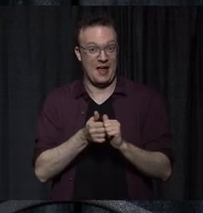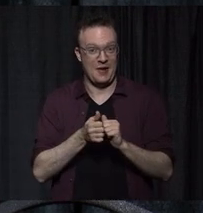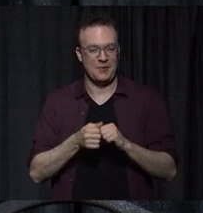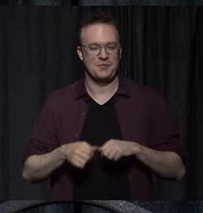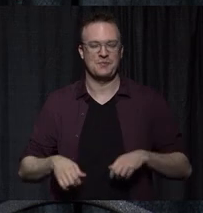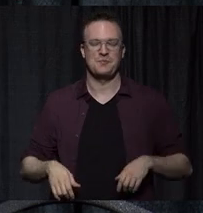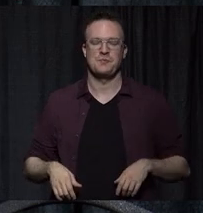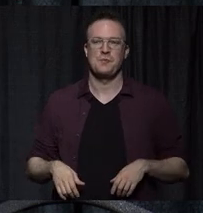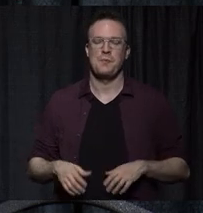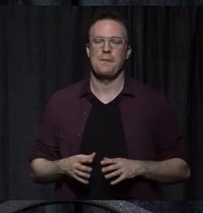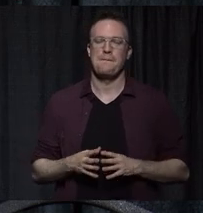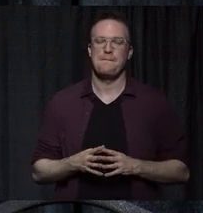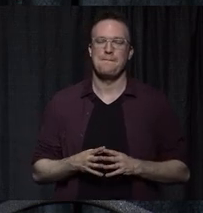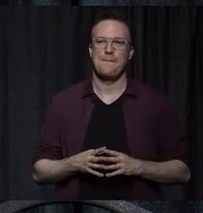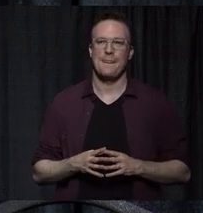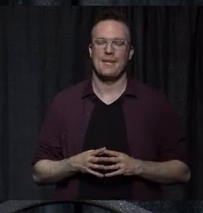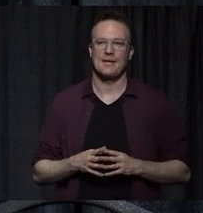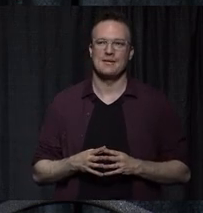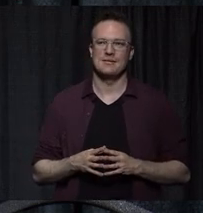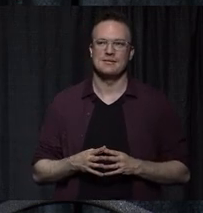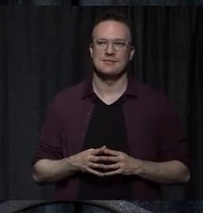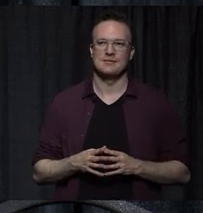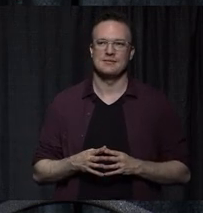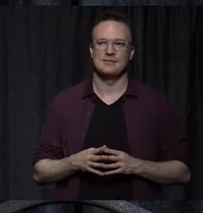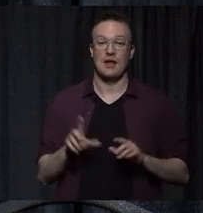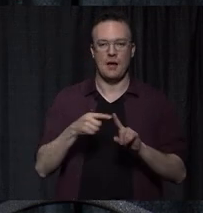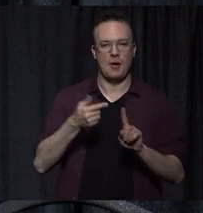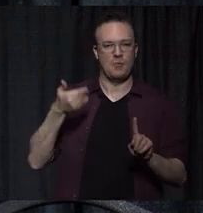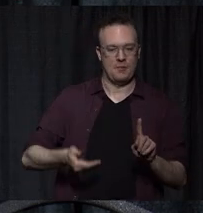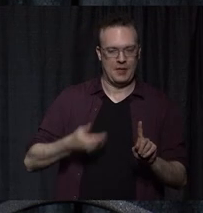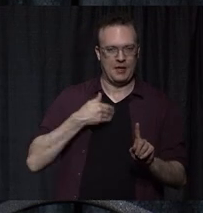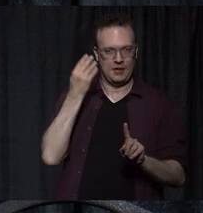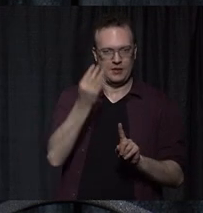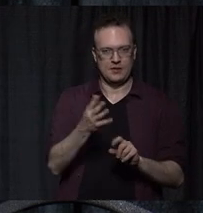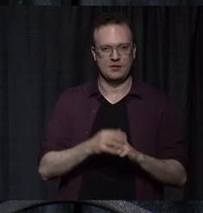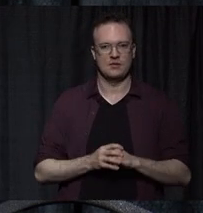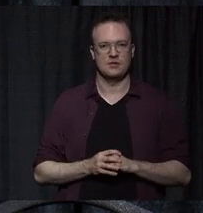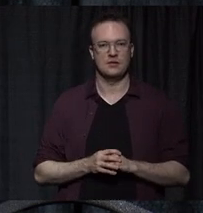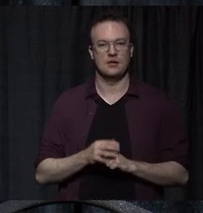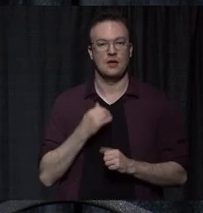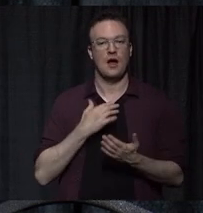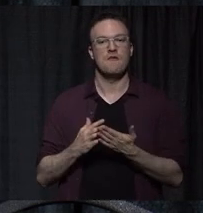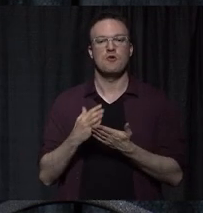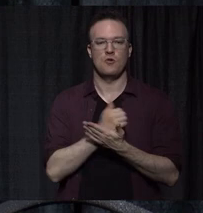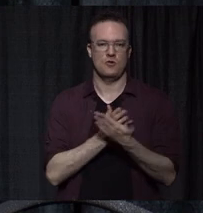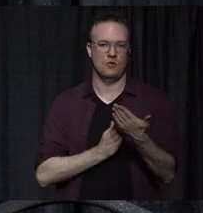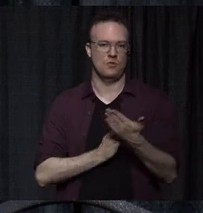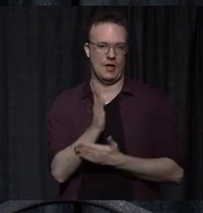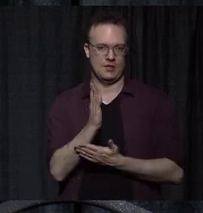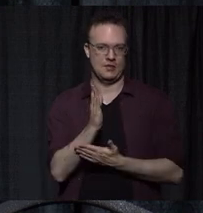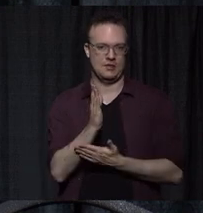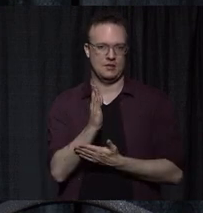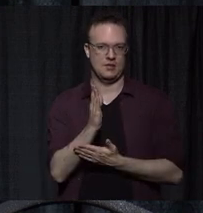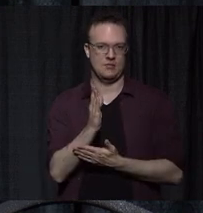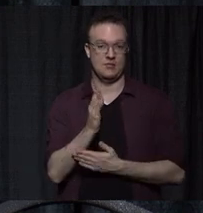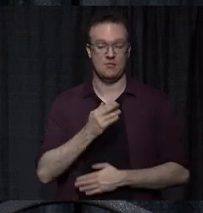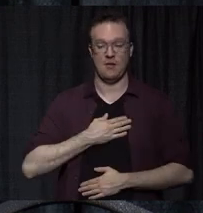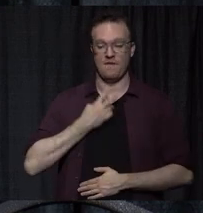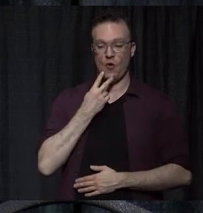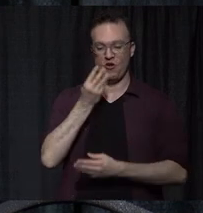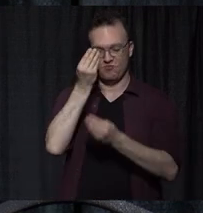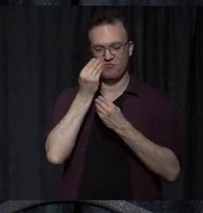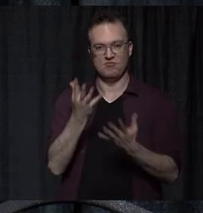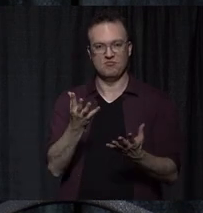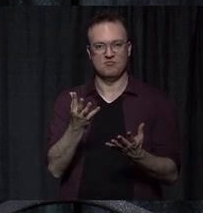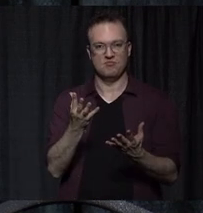is by saying this, and this is about me. I have earned the right to use my voice. I